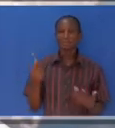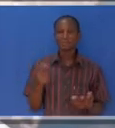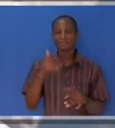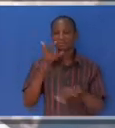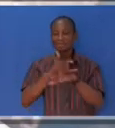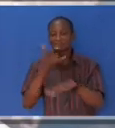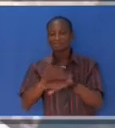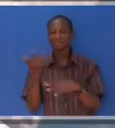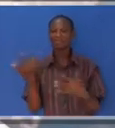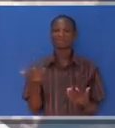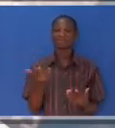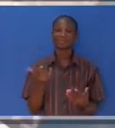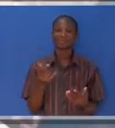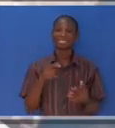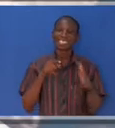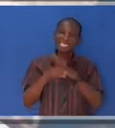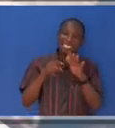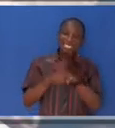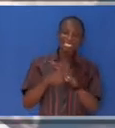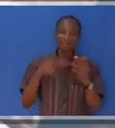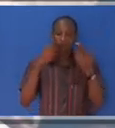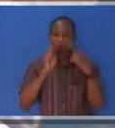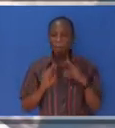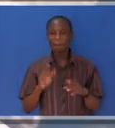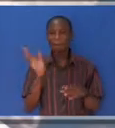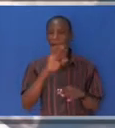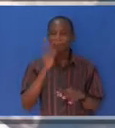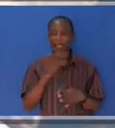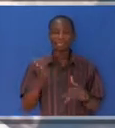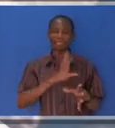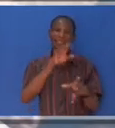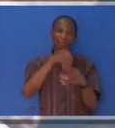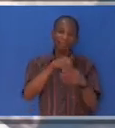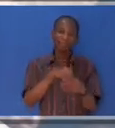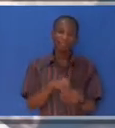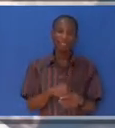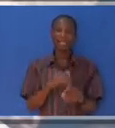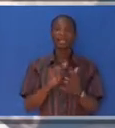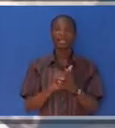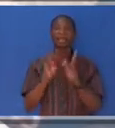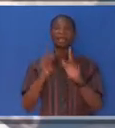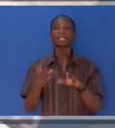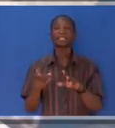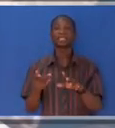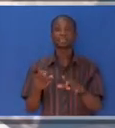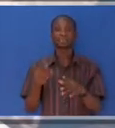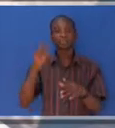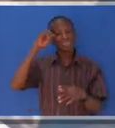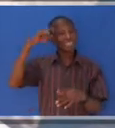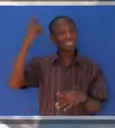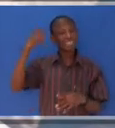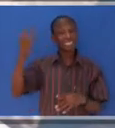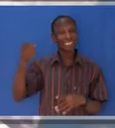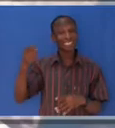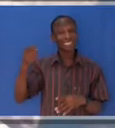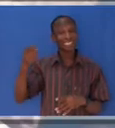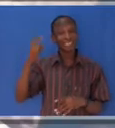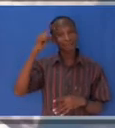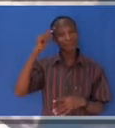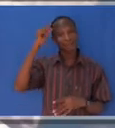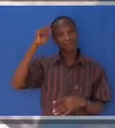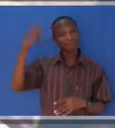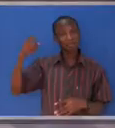ensa ewudie se moni ahoro yina odibi na sai nimpa no so oboda mu a